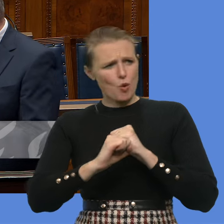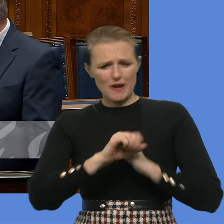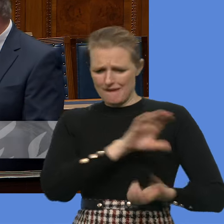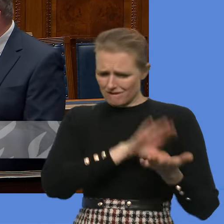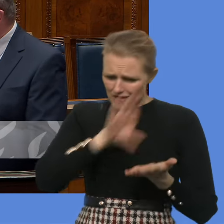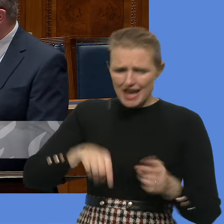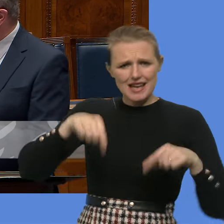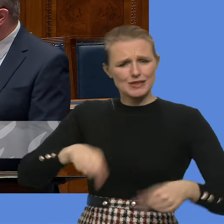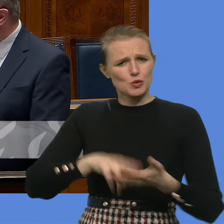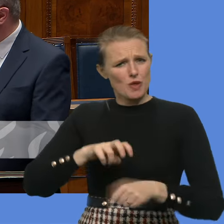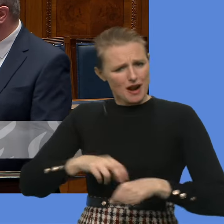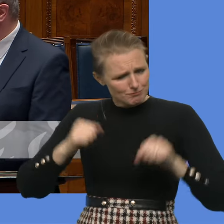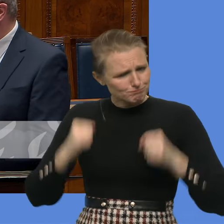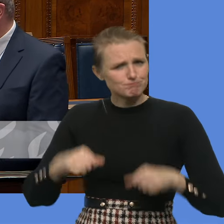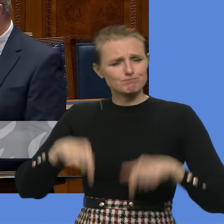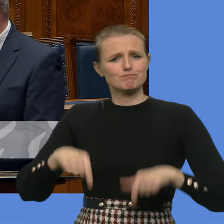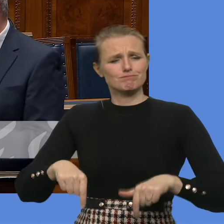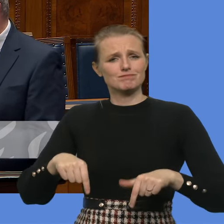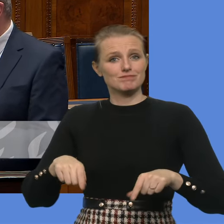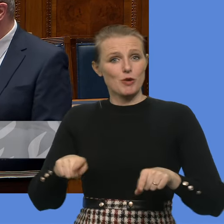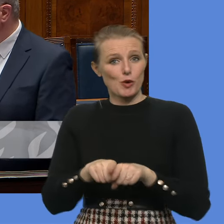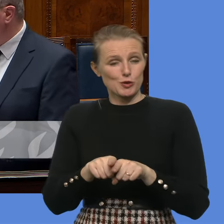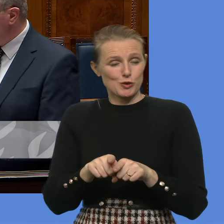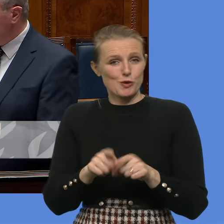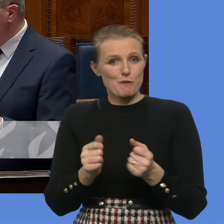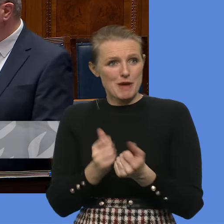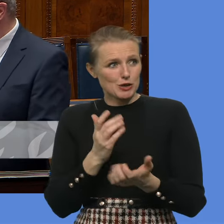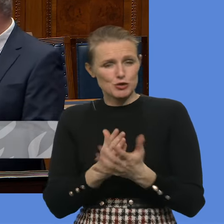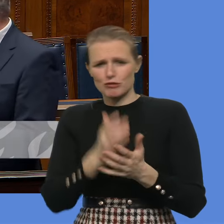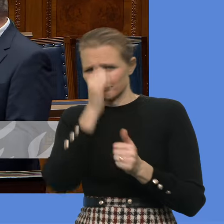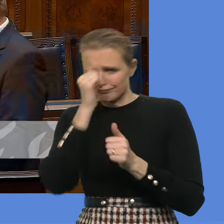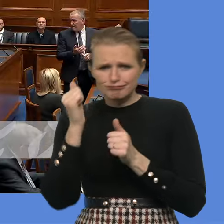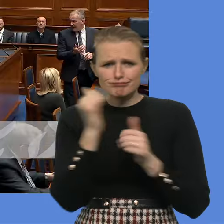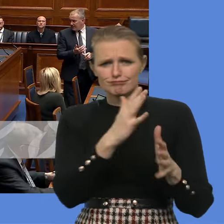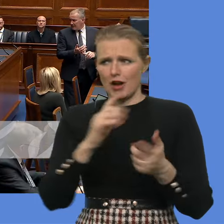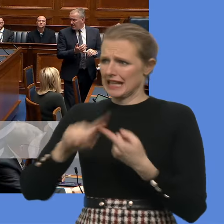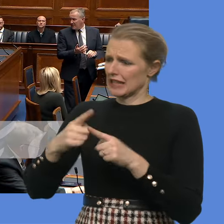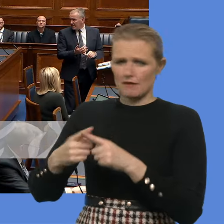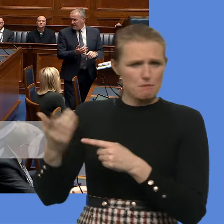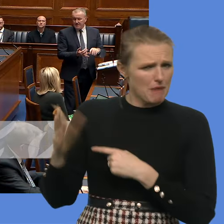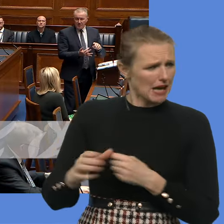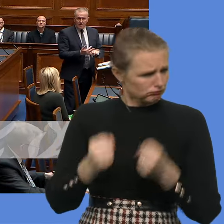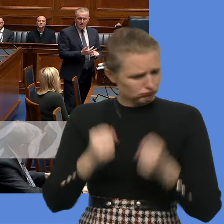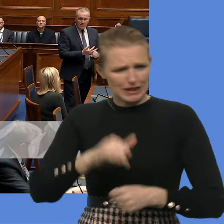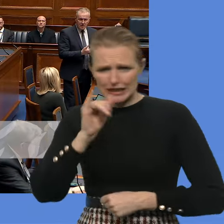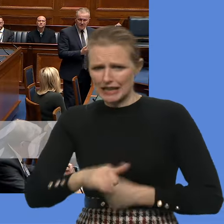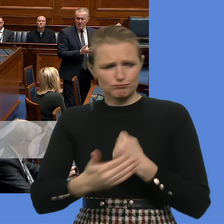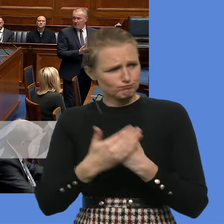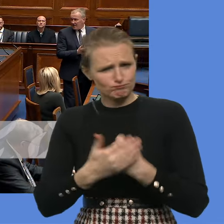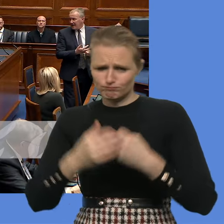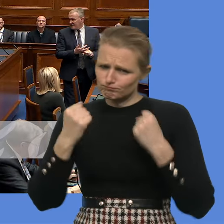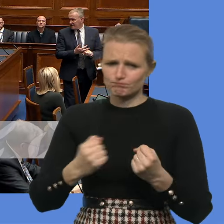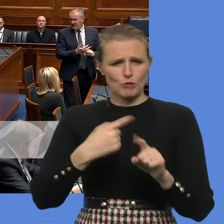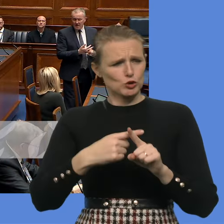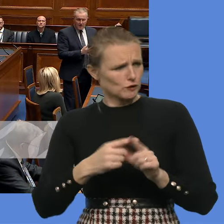investing here, to give greater certainty and information in relation to the executive being back and what that meant, but also in terms of dual